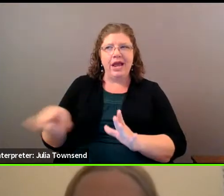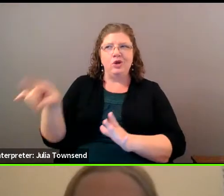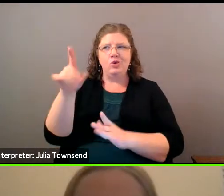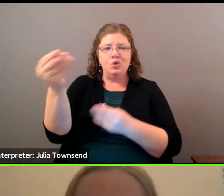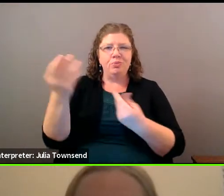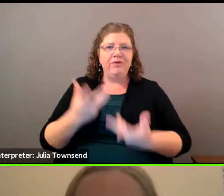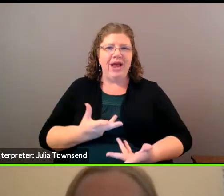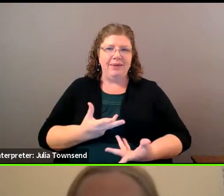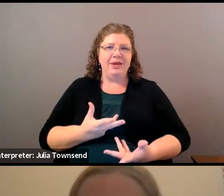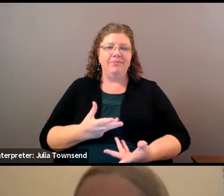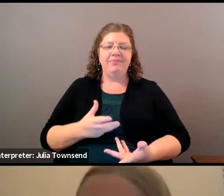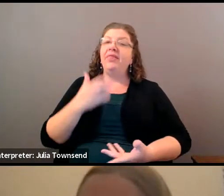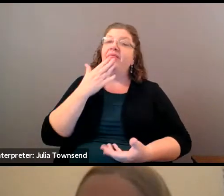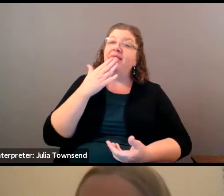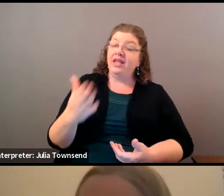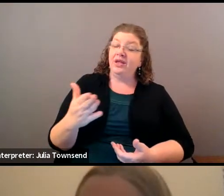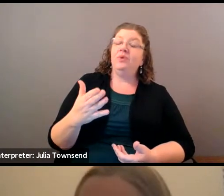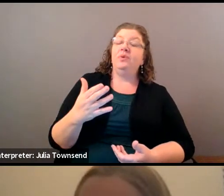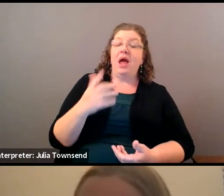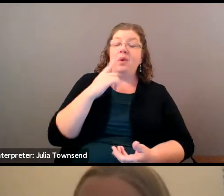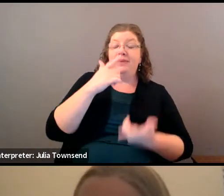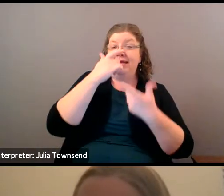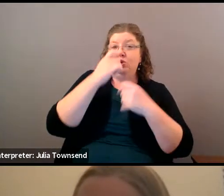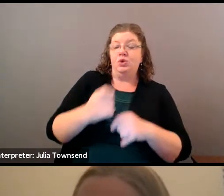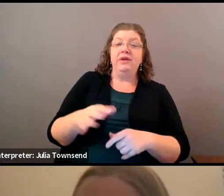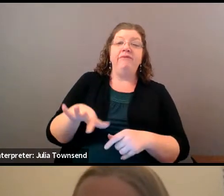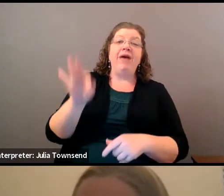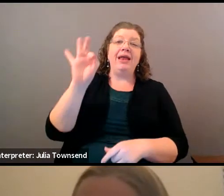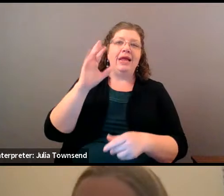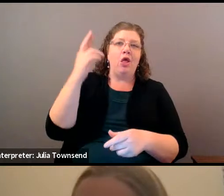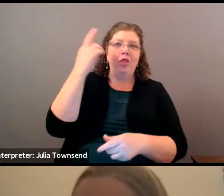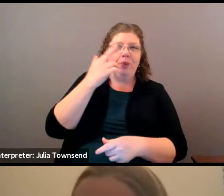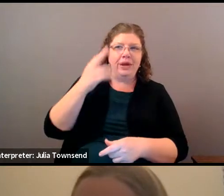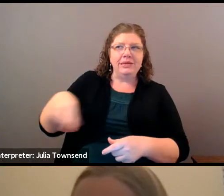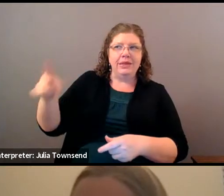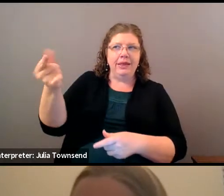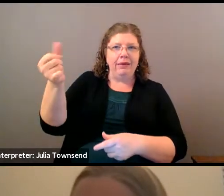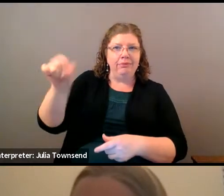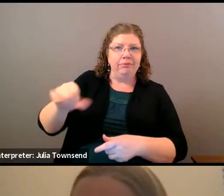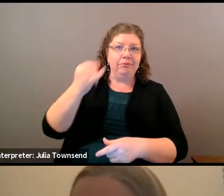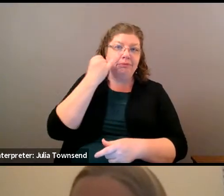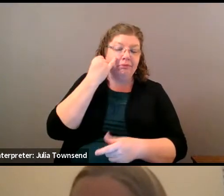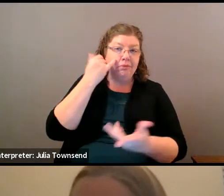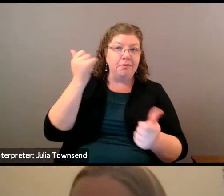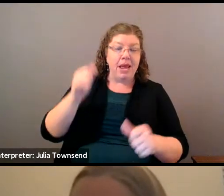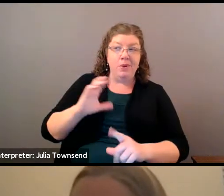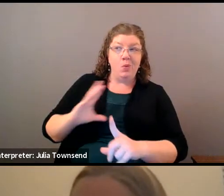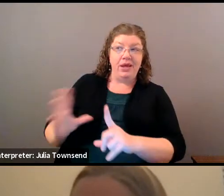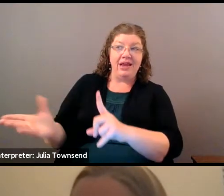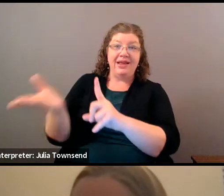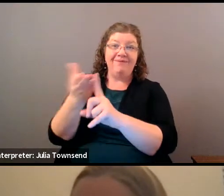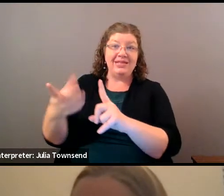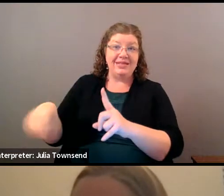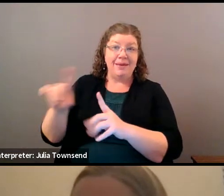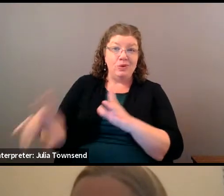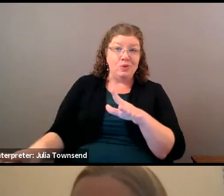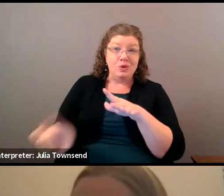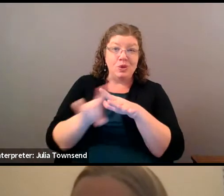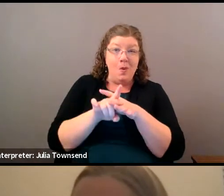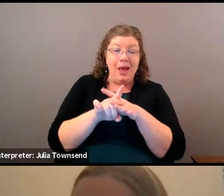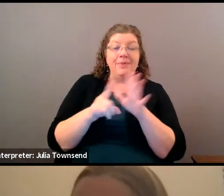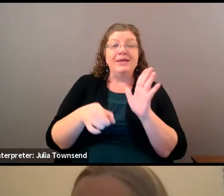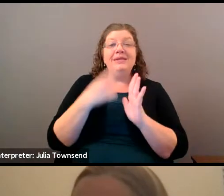information. Thank you. I'd be interested in finding out the reason why they're not coming. Maybe we can convince them to show up. Sometimes